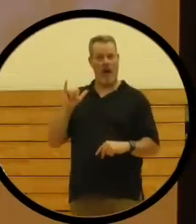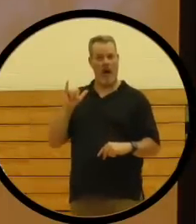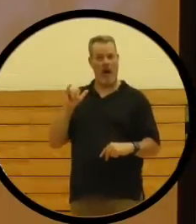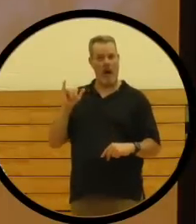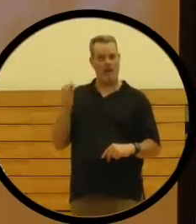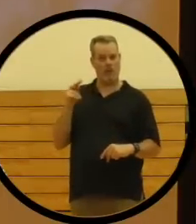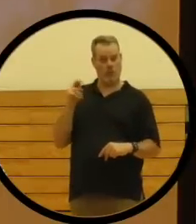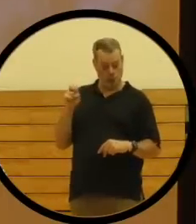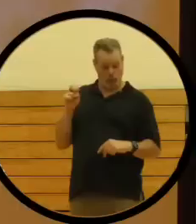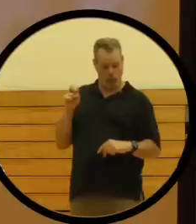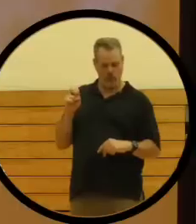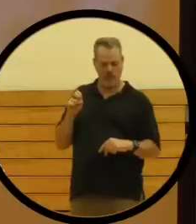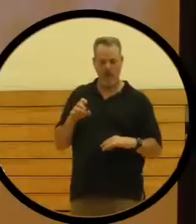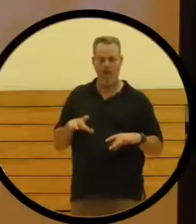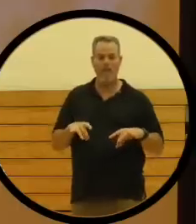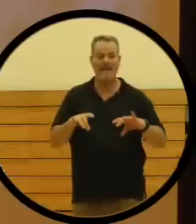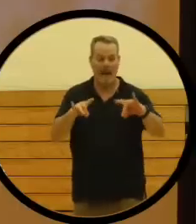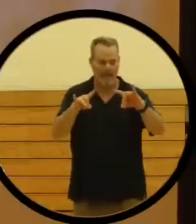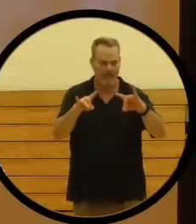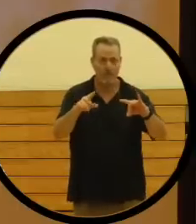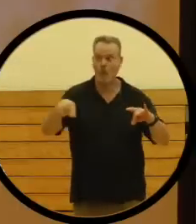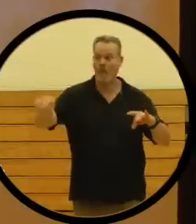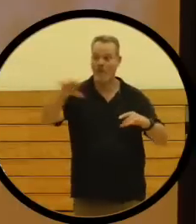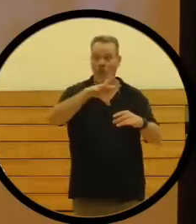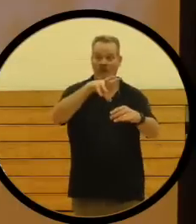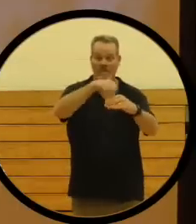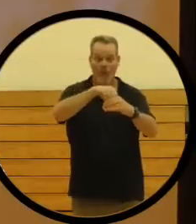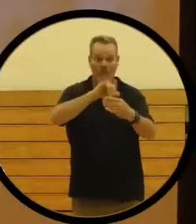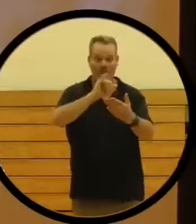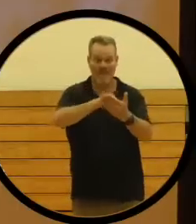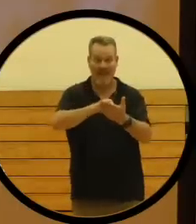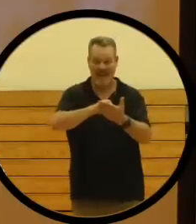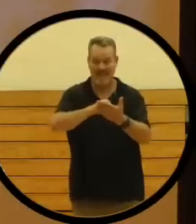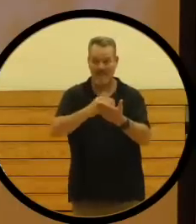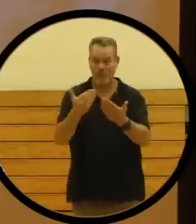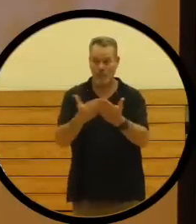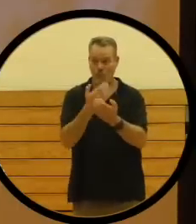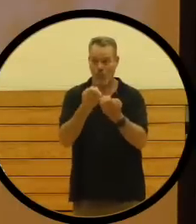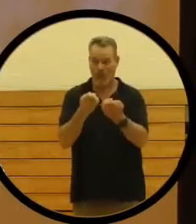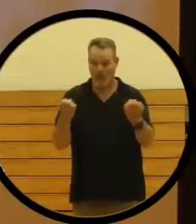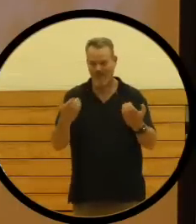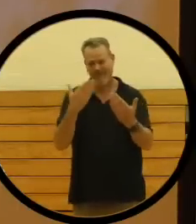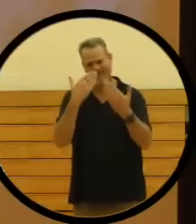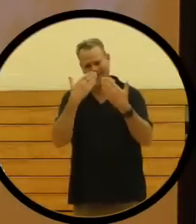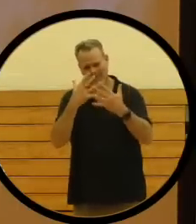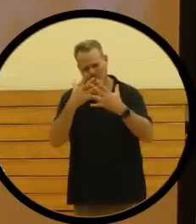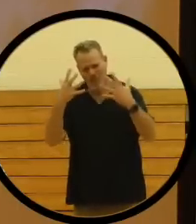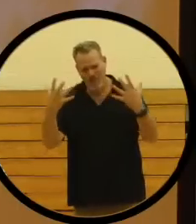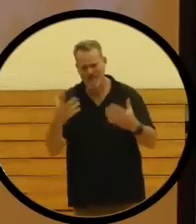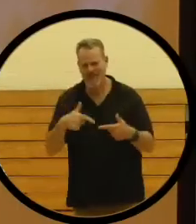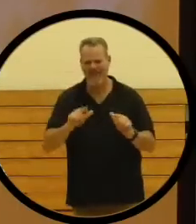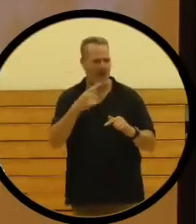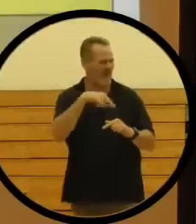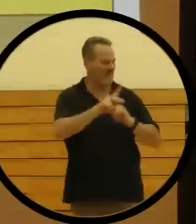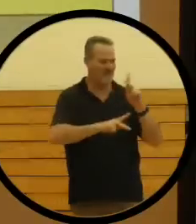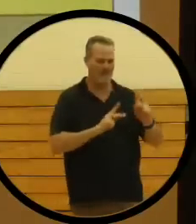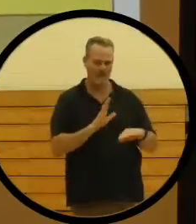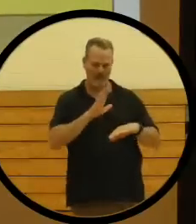And they just picked up those. So if anybody was involved in that, we thank you very much for your participation in allowing these guys to come onto your